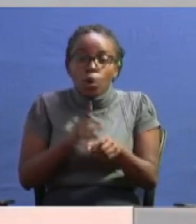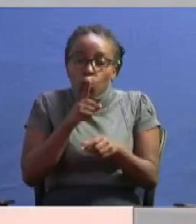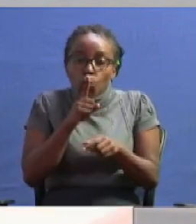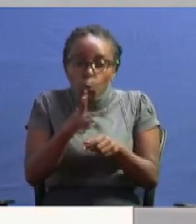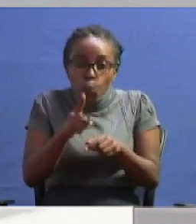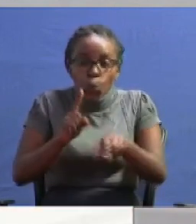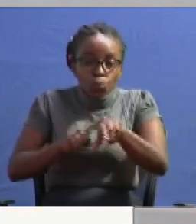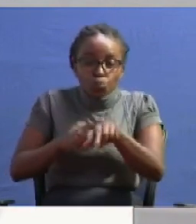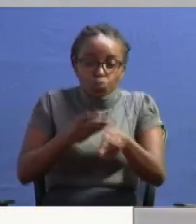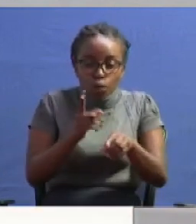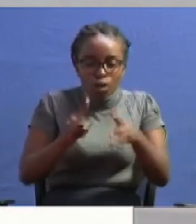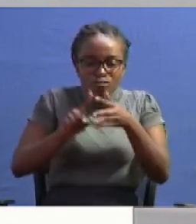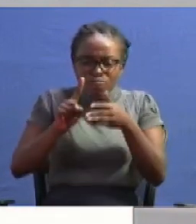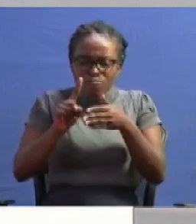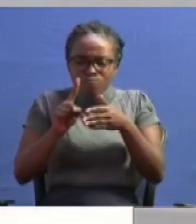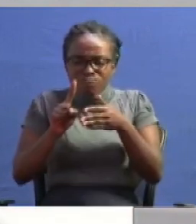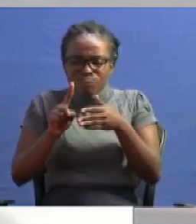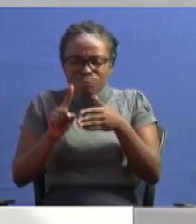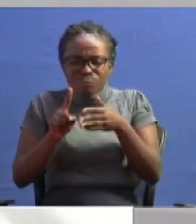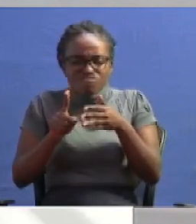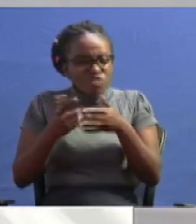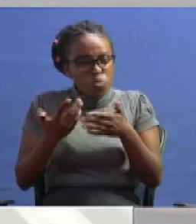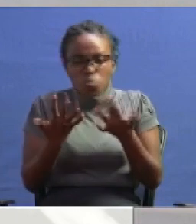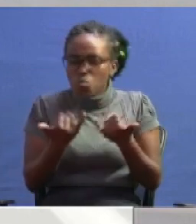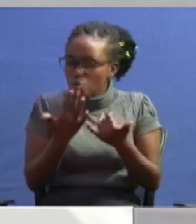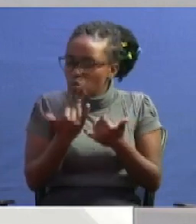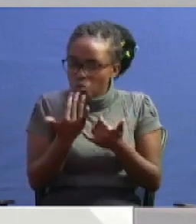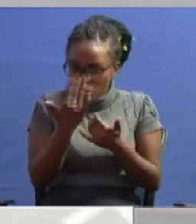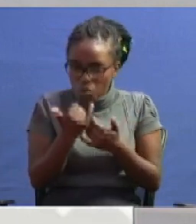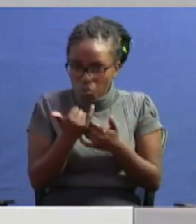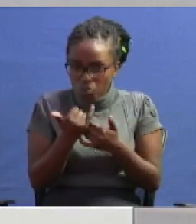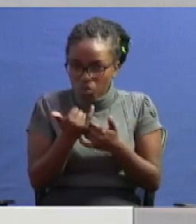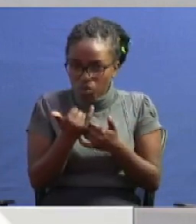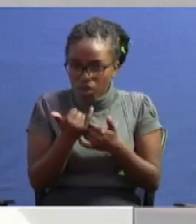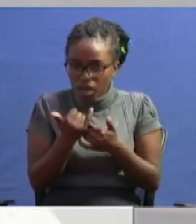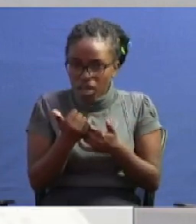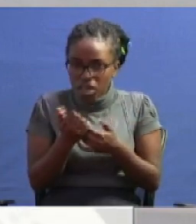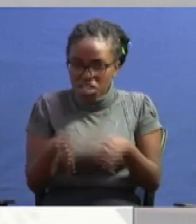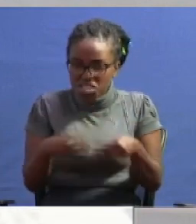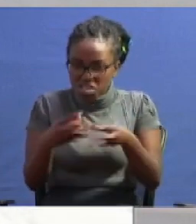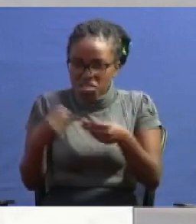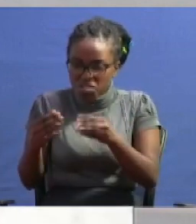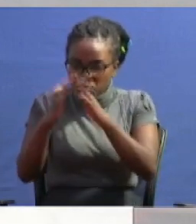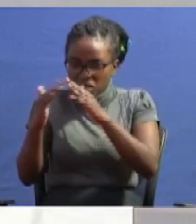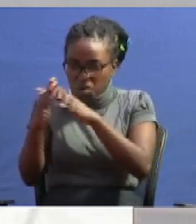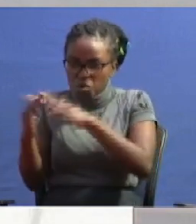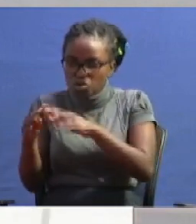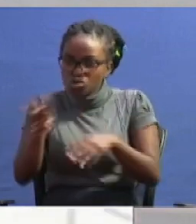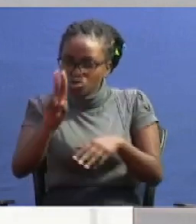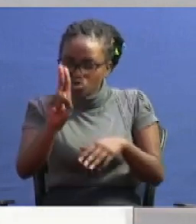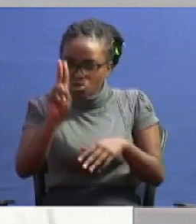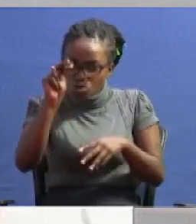standards being the first, being the fact that they formed this, the house that they call UDA, and of course